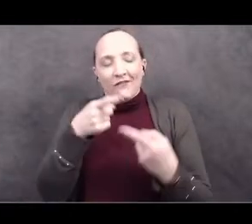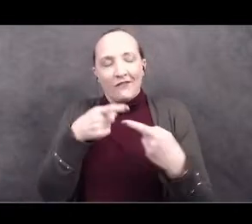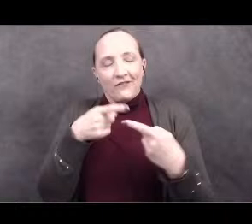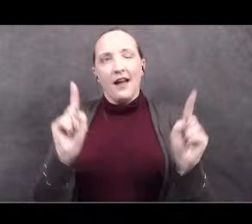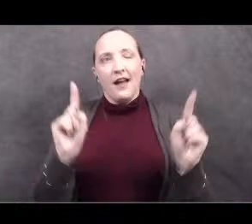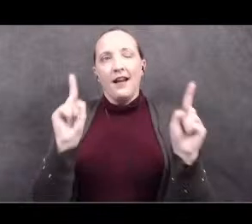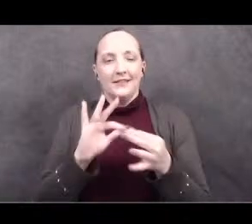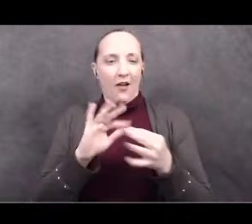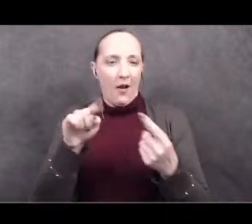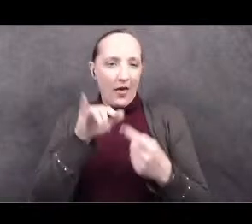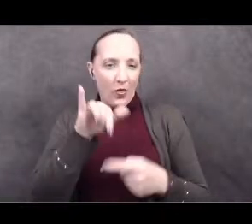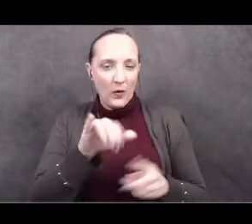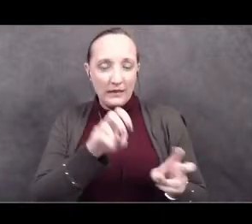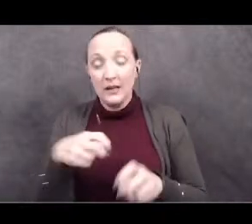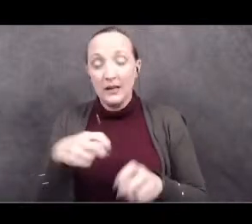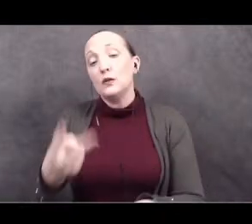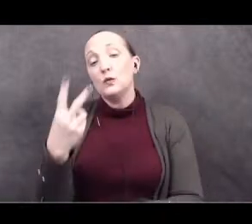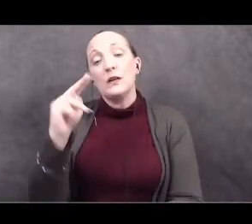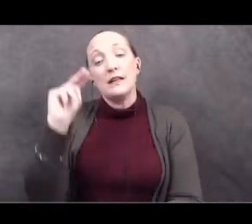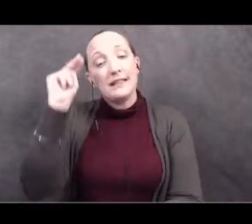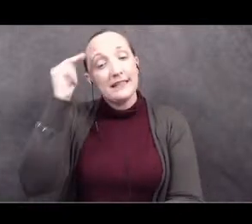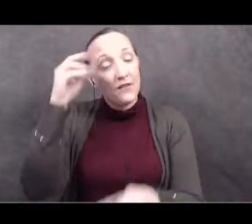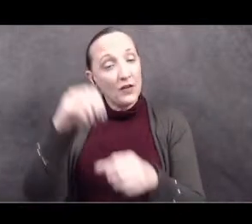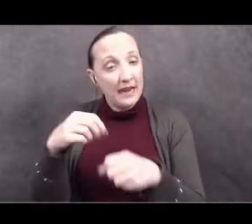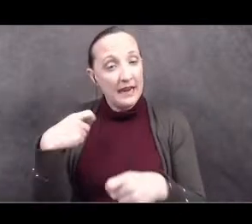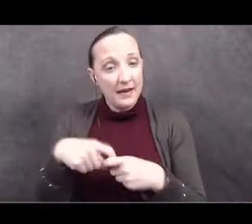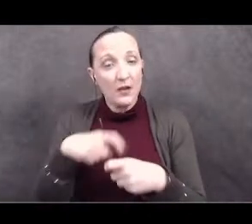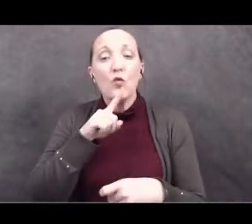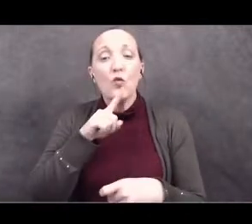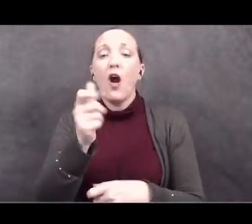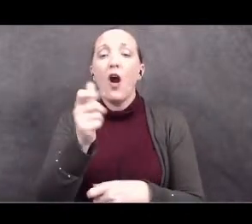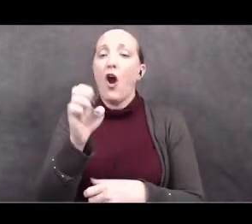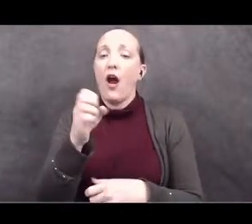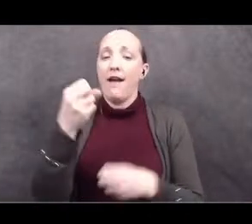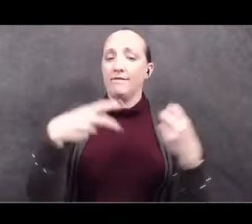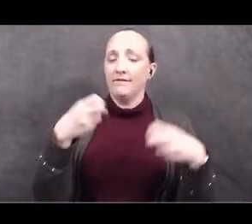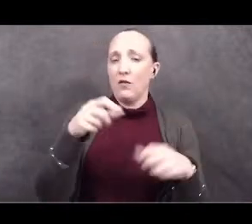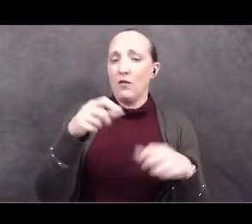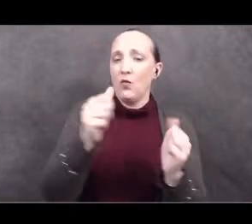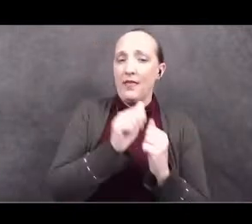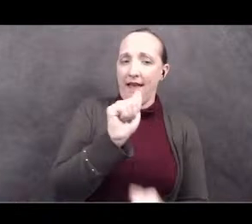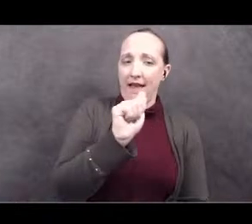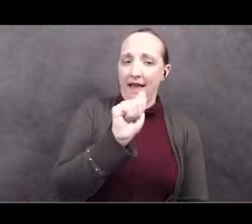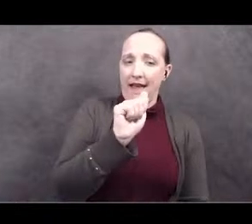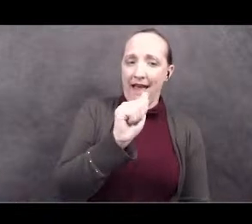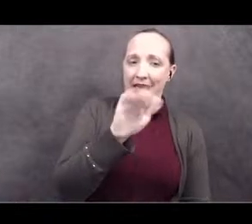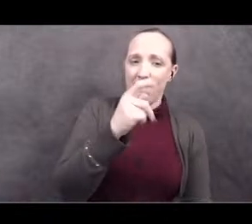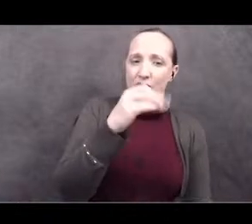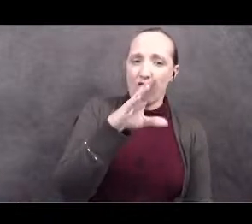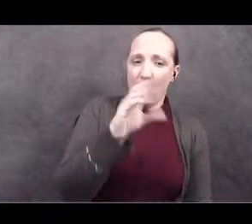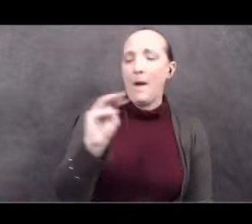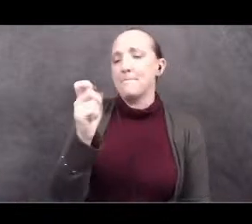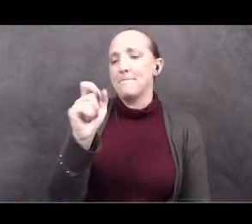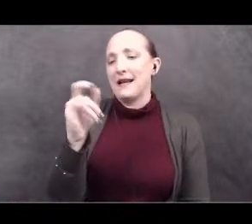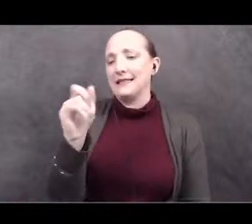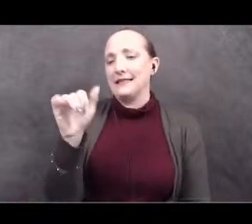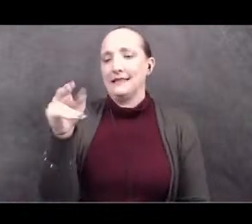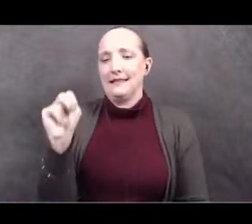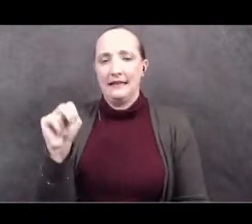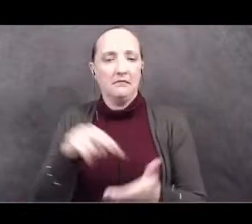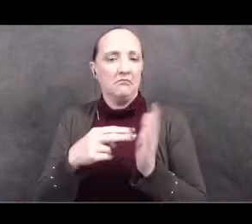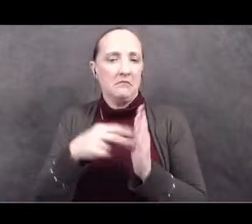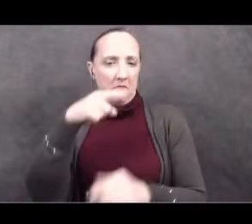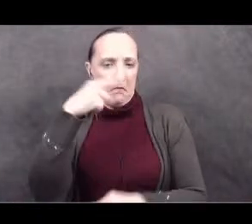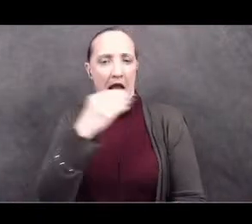nephews who live in Mexico who happen to be afrom xican and I am so saddened by the Discrimination they endure on a daily basis in their